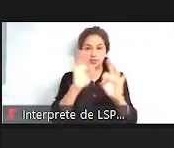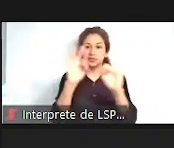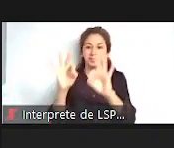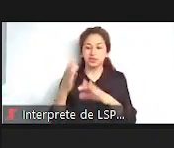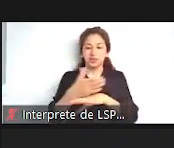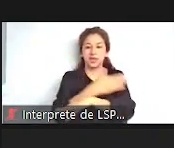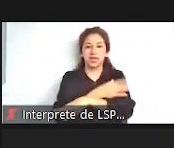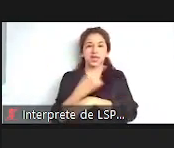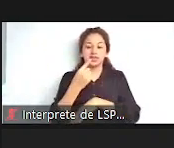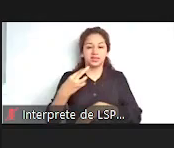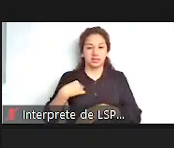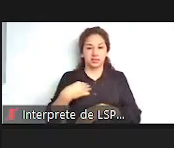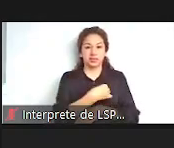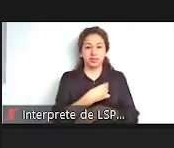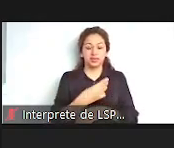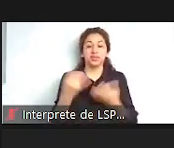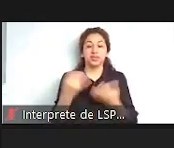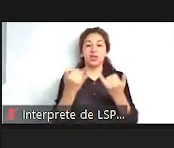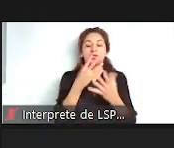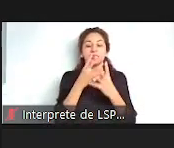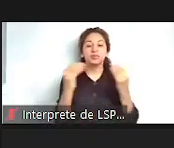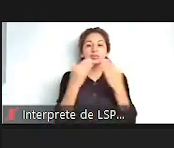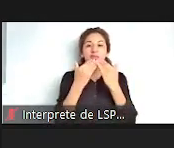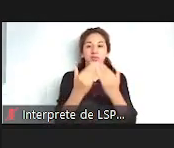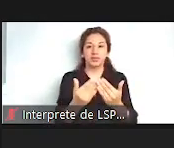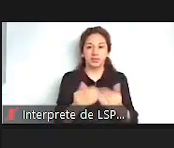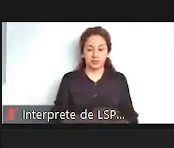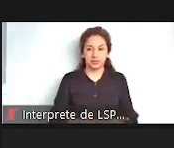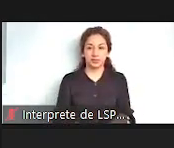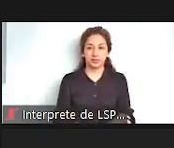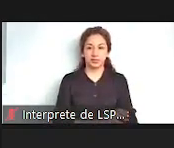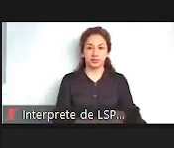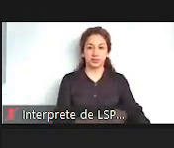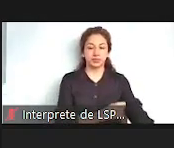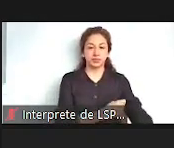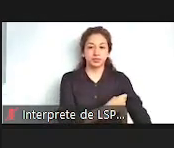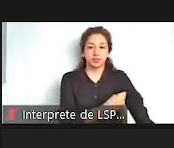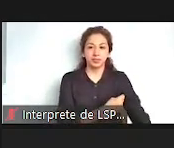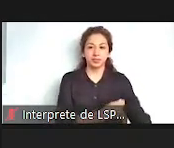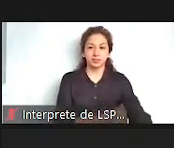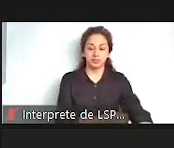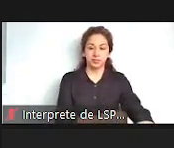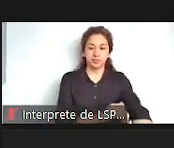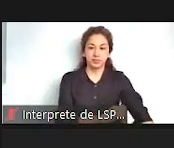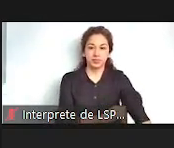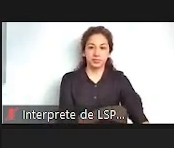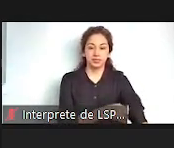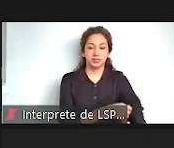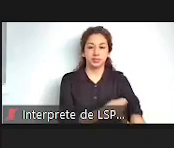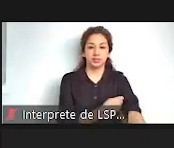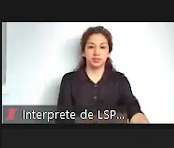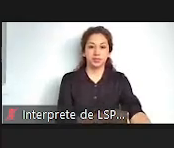is like the one that we were talking about thank you very much and uh you are and i love this event